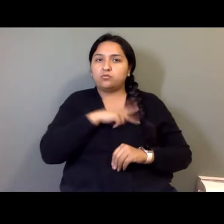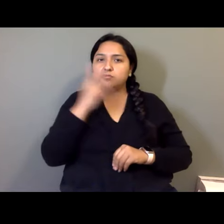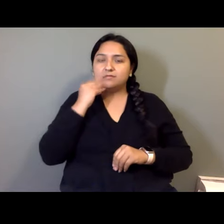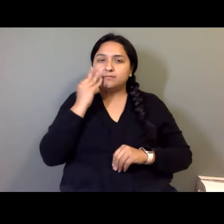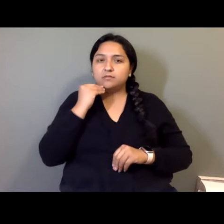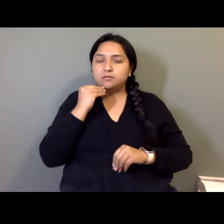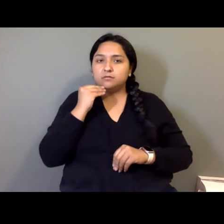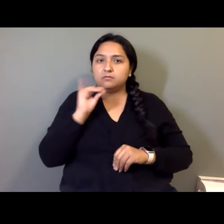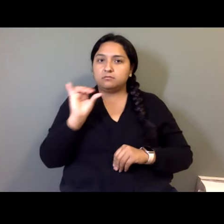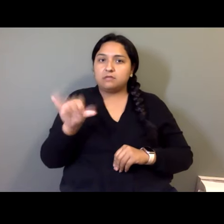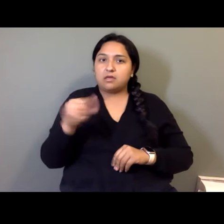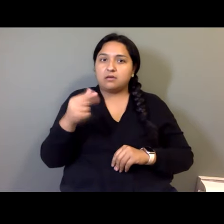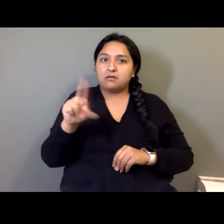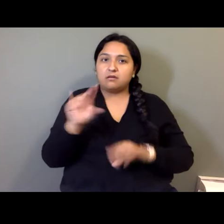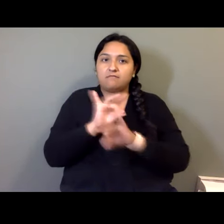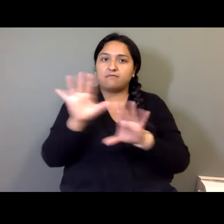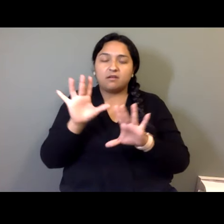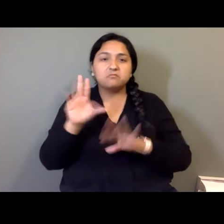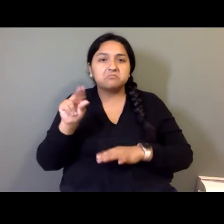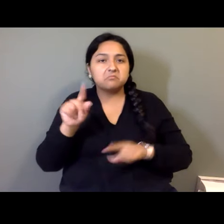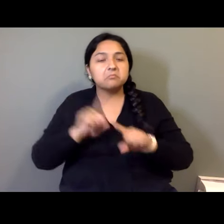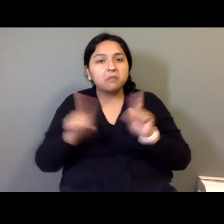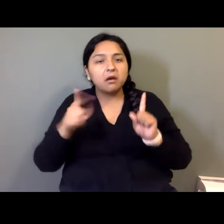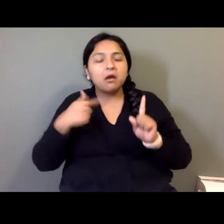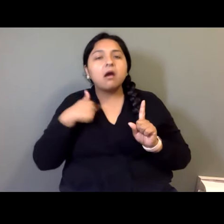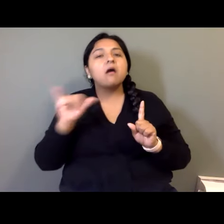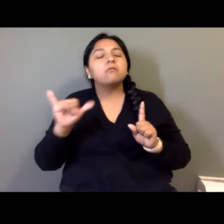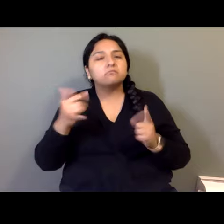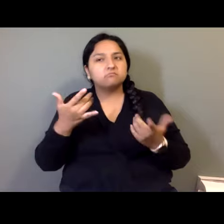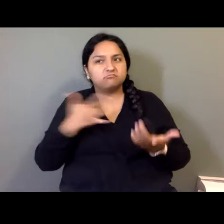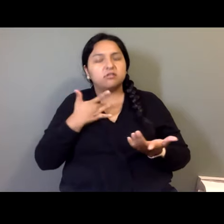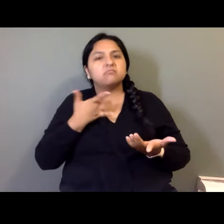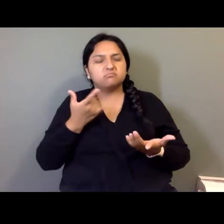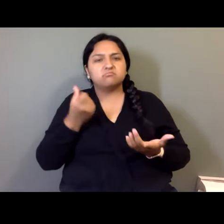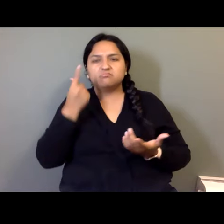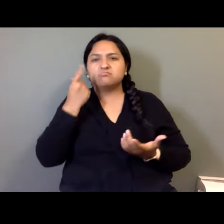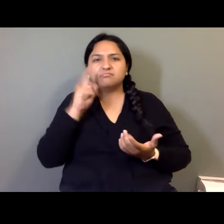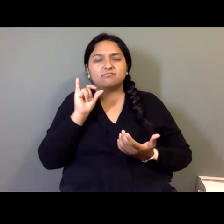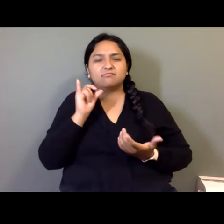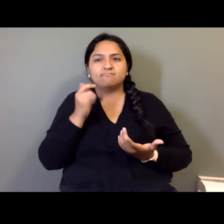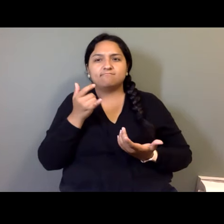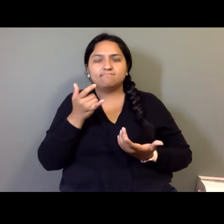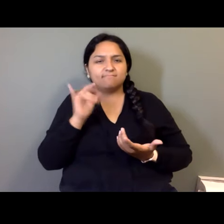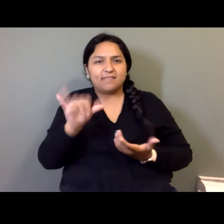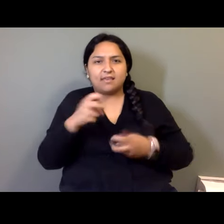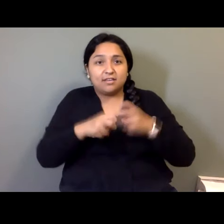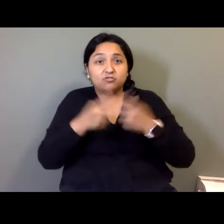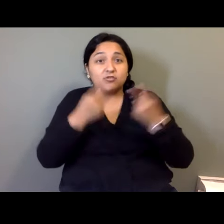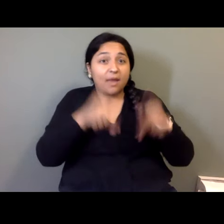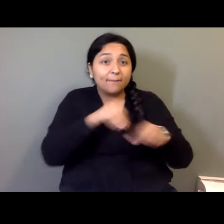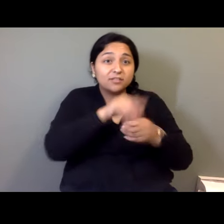but I could empathize with the fact that this was an issue that didn't start in schools. It wasn't an issue that started